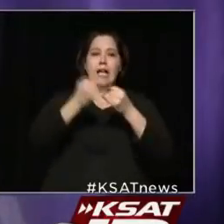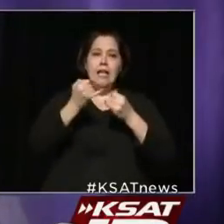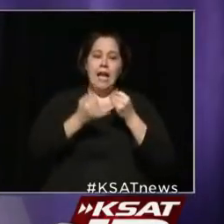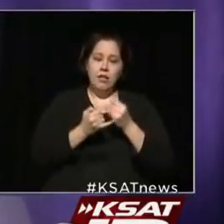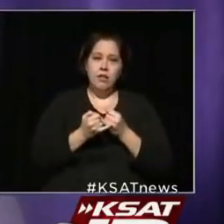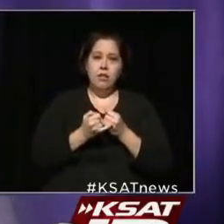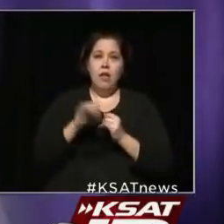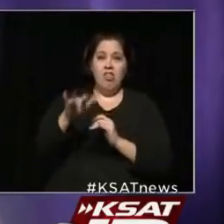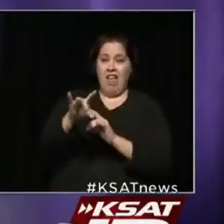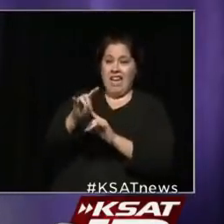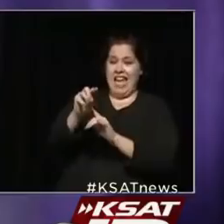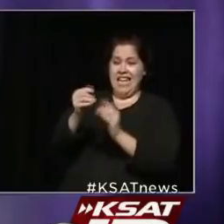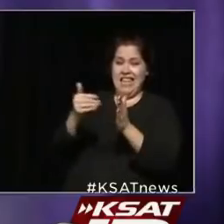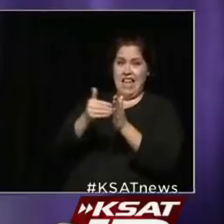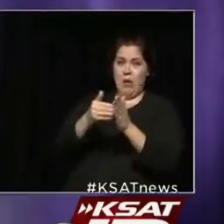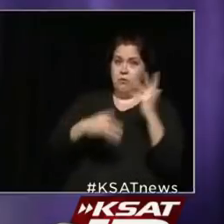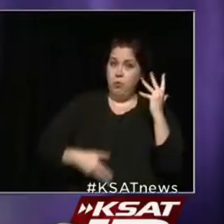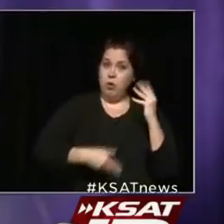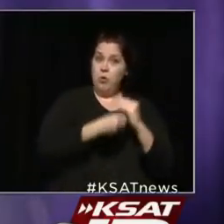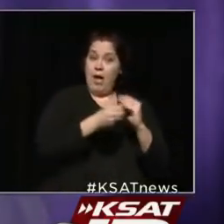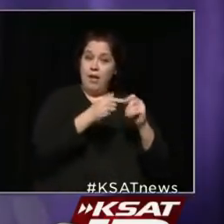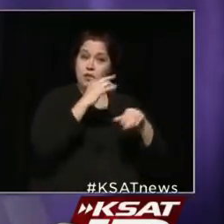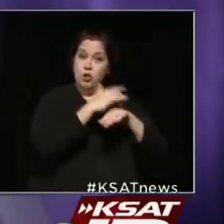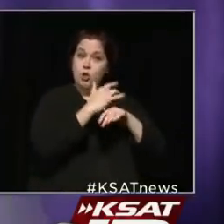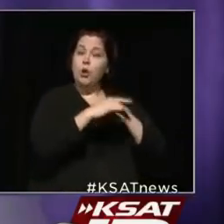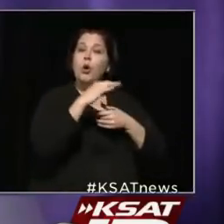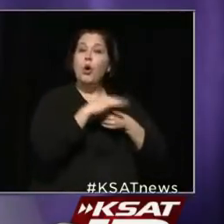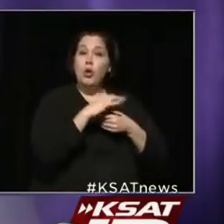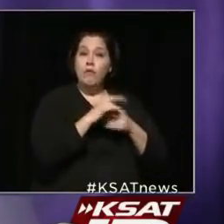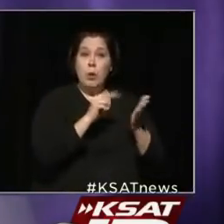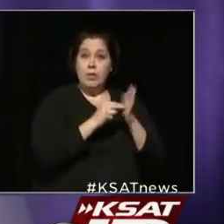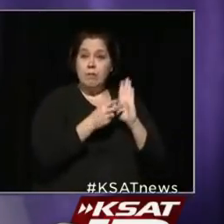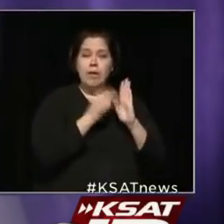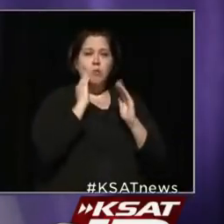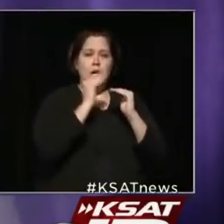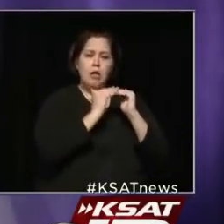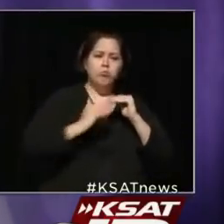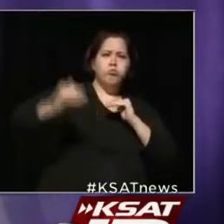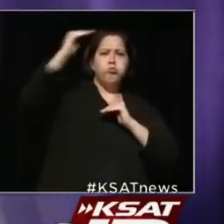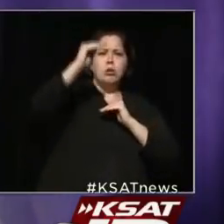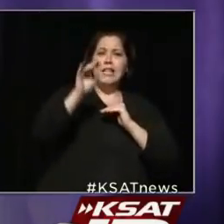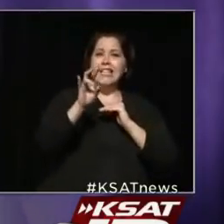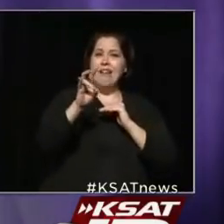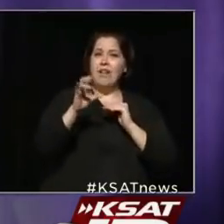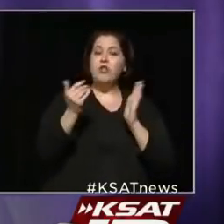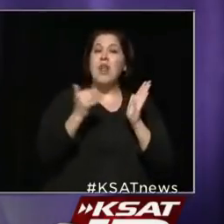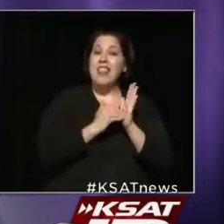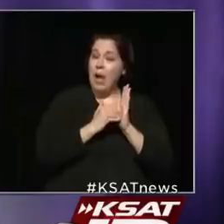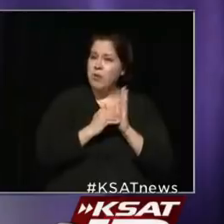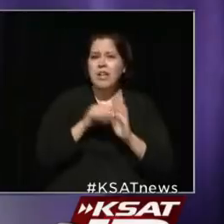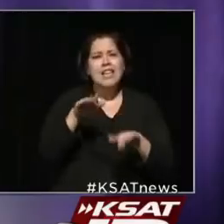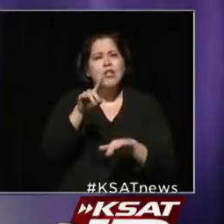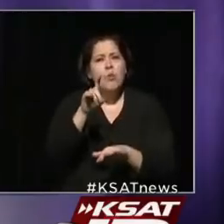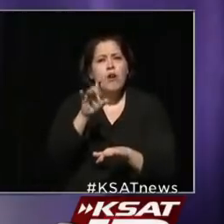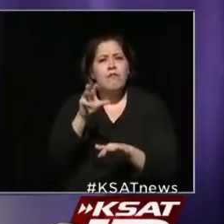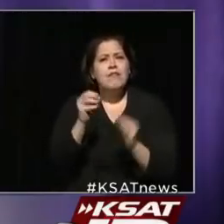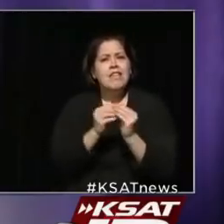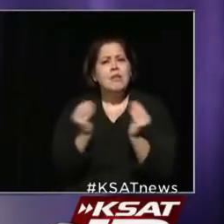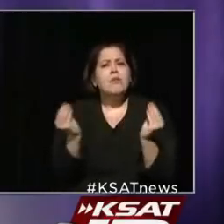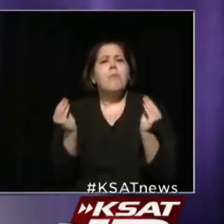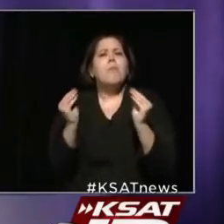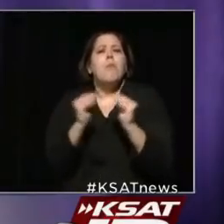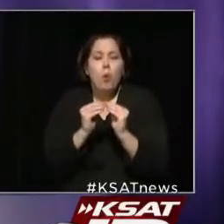that 80,000, when you add it to what the early vote is, means we're going to exceed 700,000. That's 150,000 more